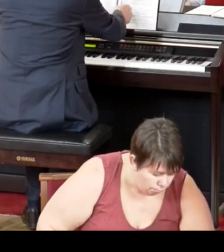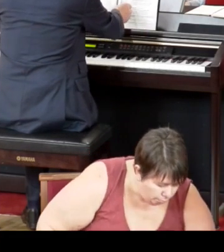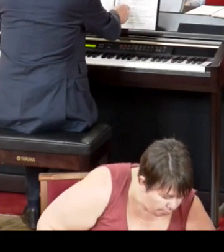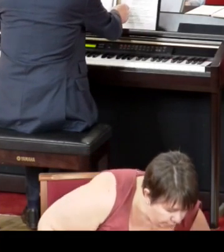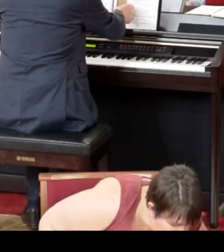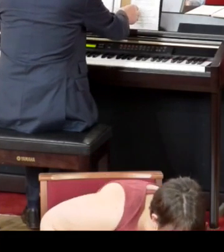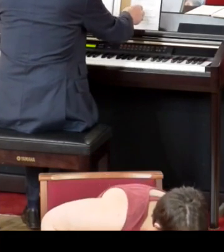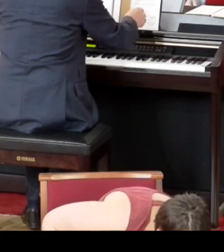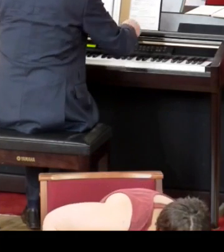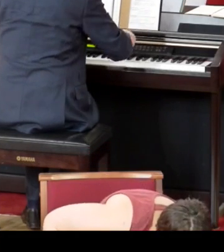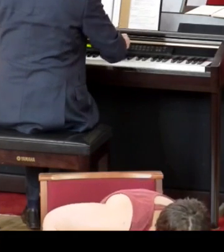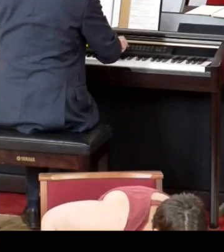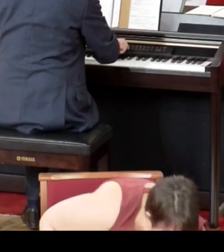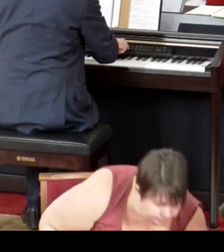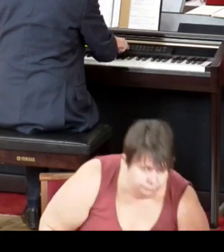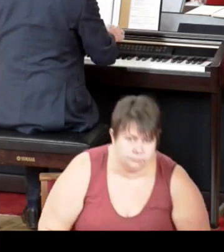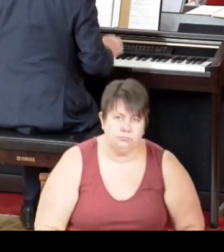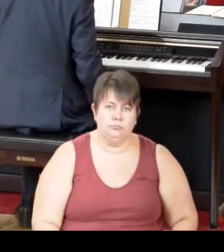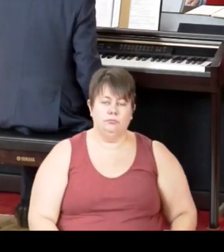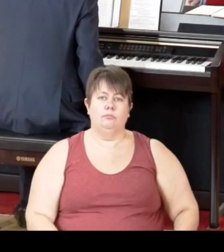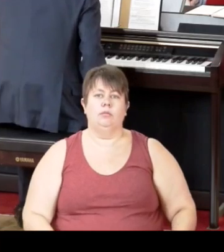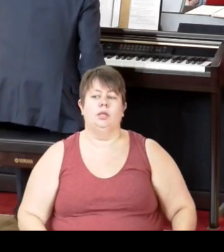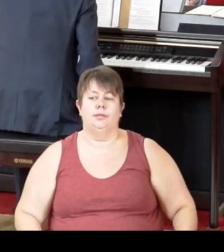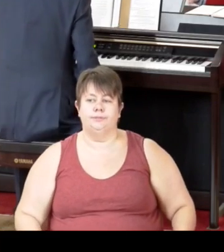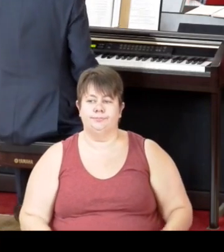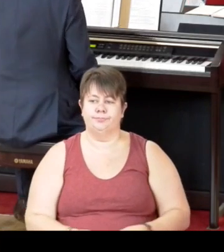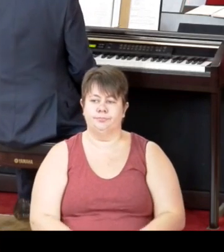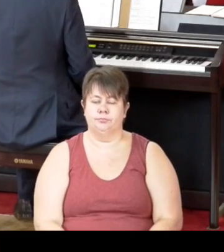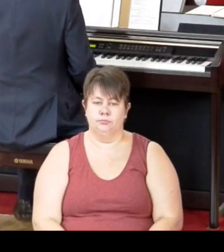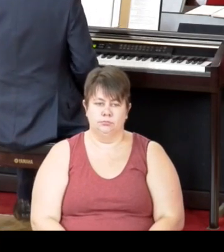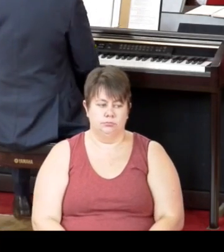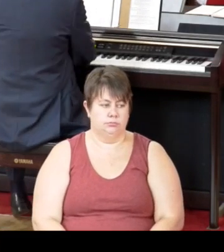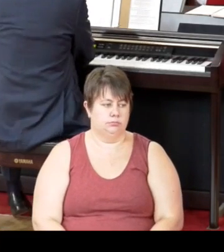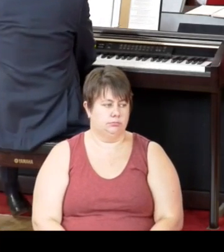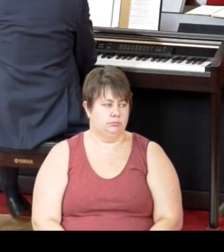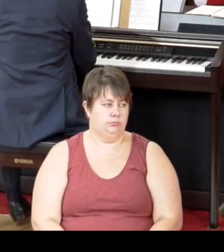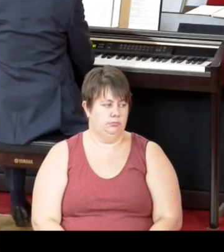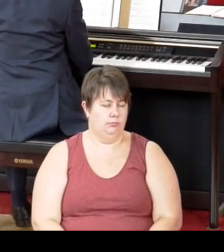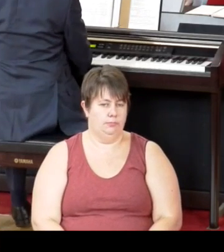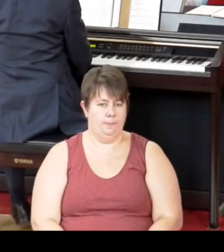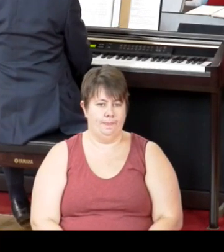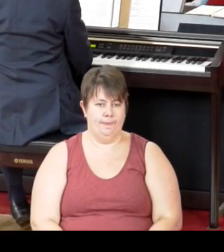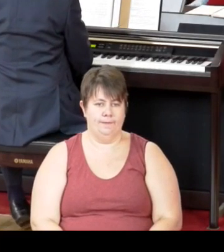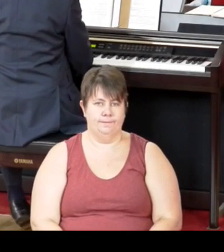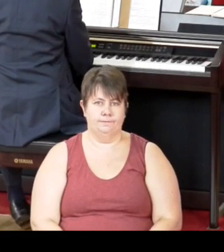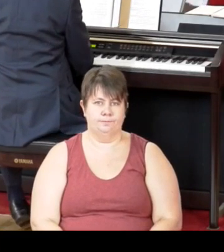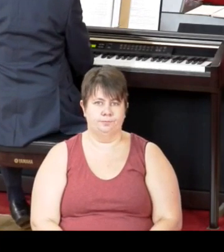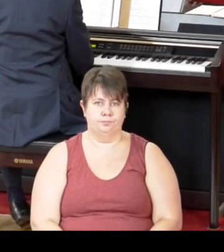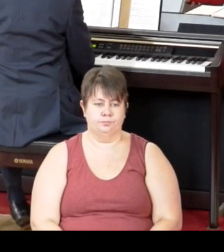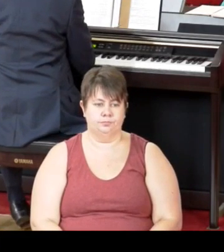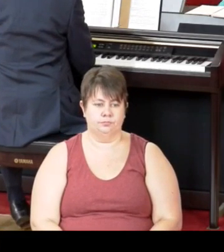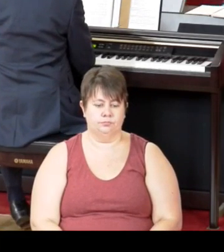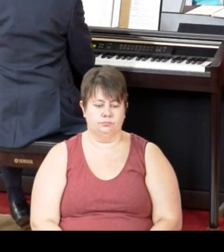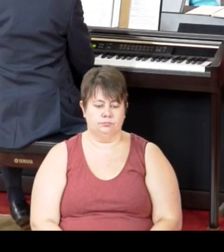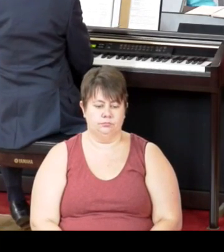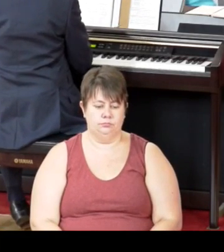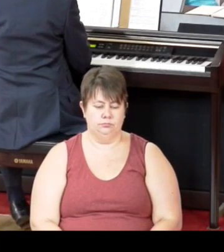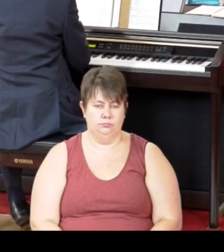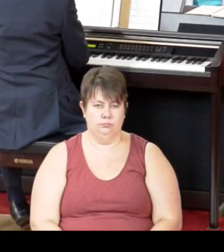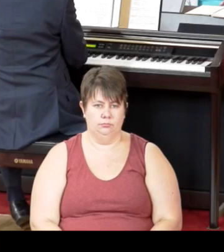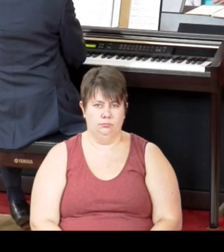the world in which Christians live. So let us stand and sing together. "Make Me a Channel of Your Peace."